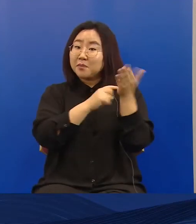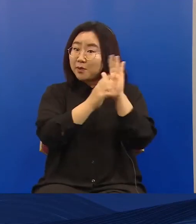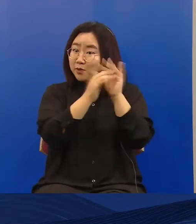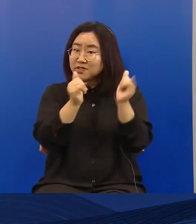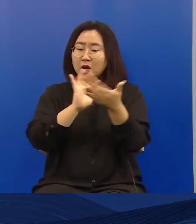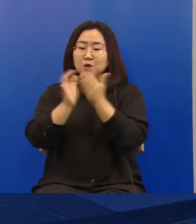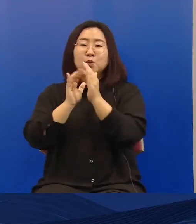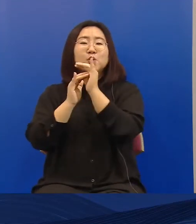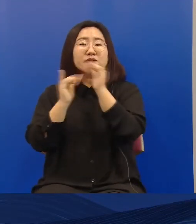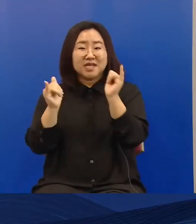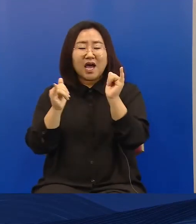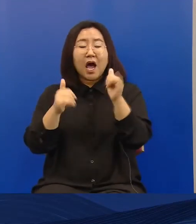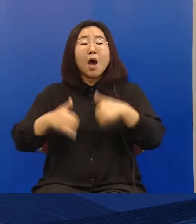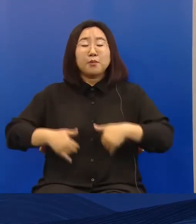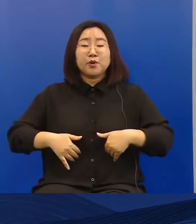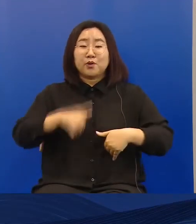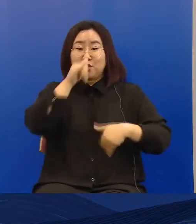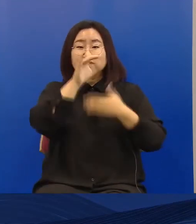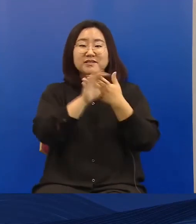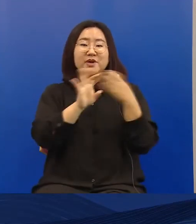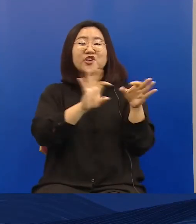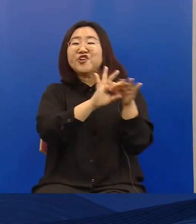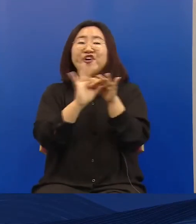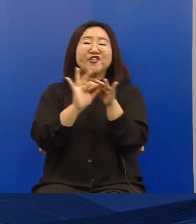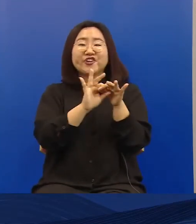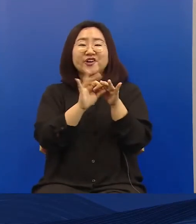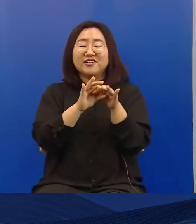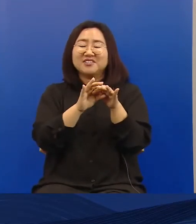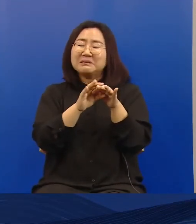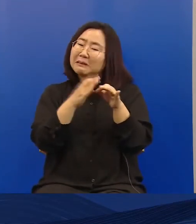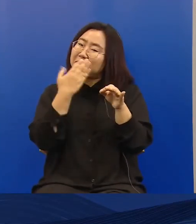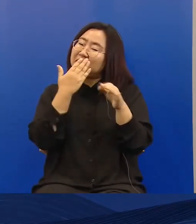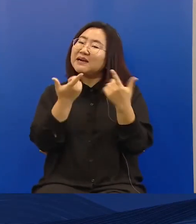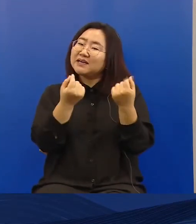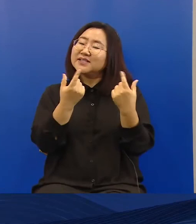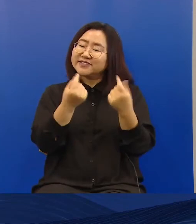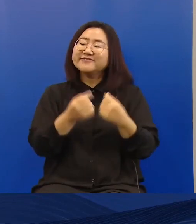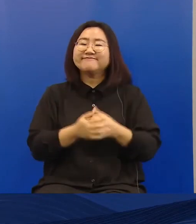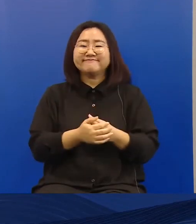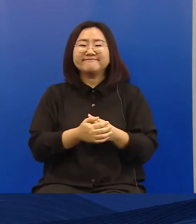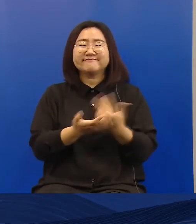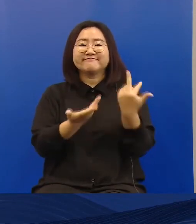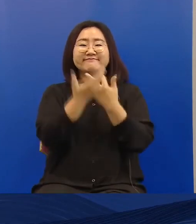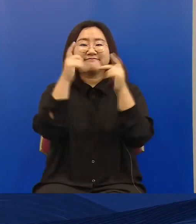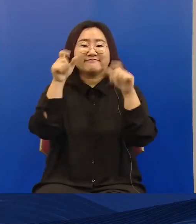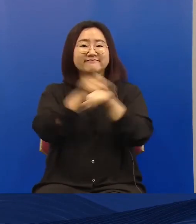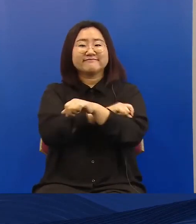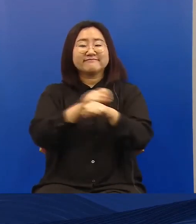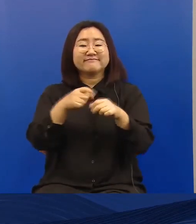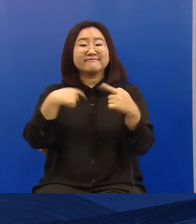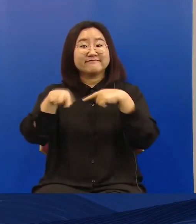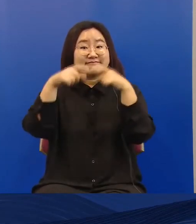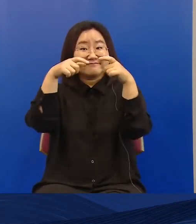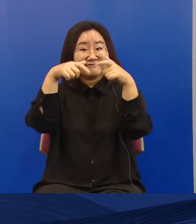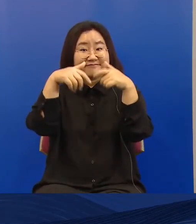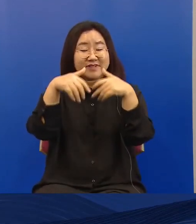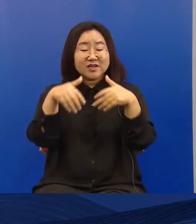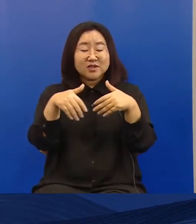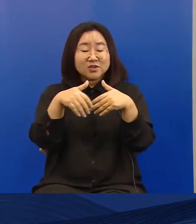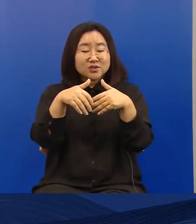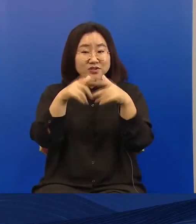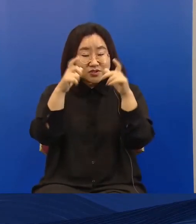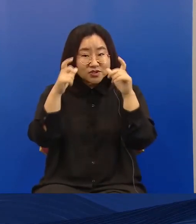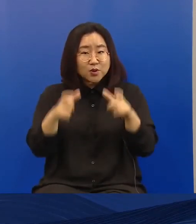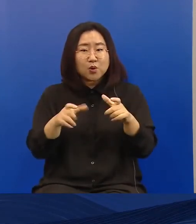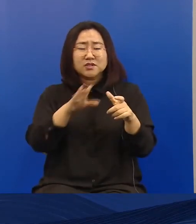or Jeju Special Governing Province. Then maybe we can give you some answers. The